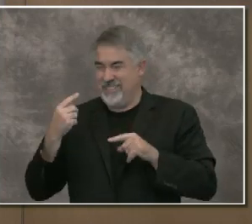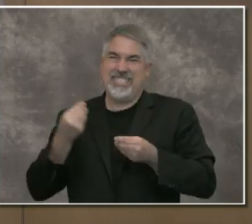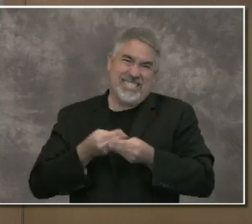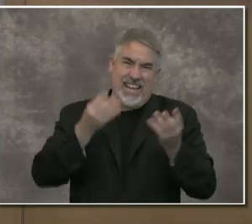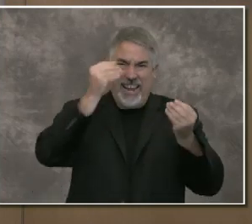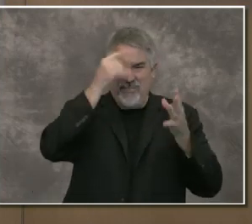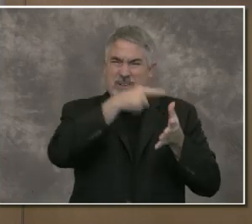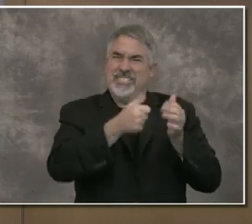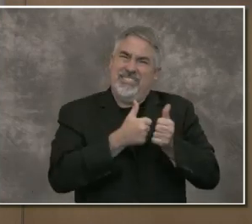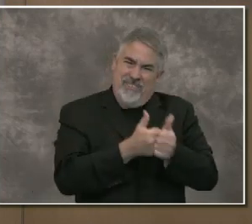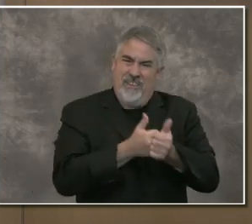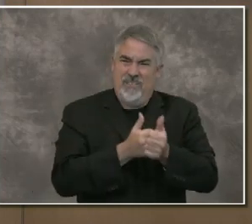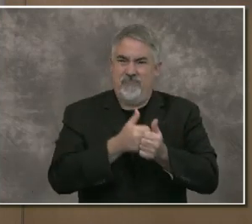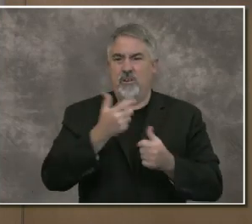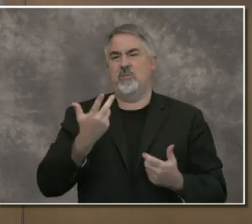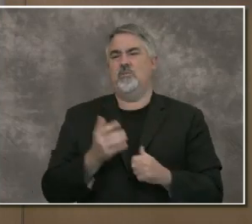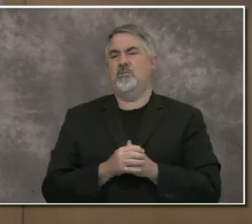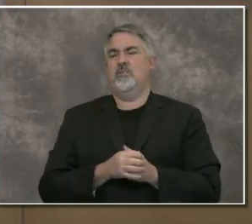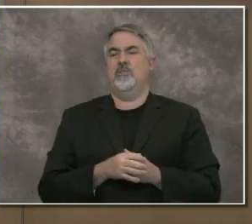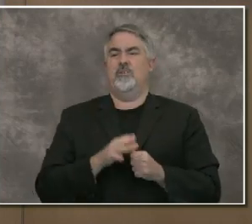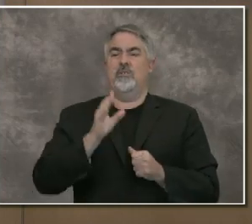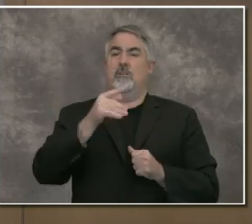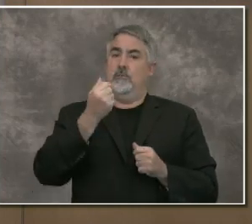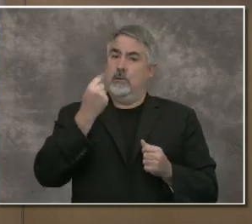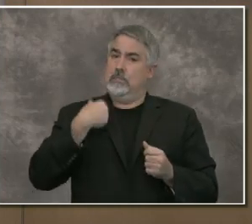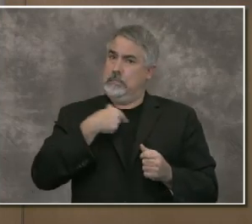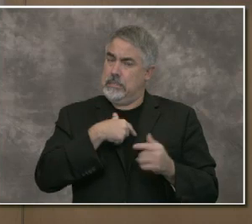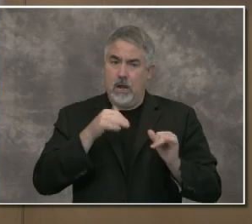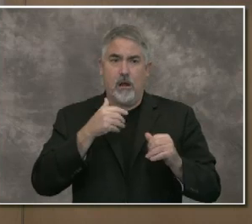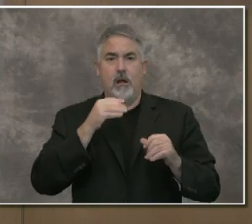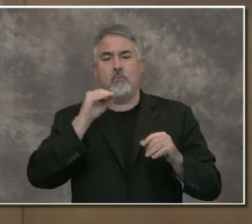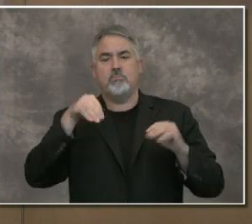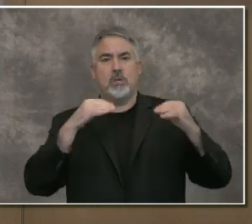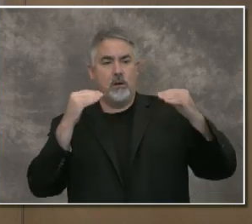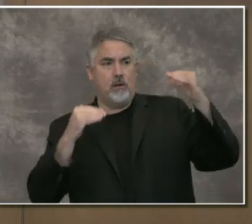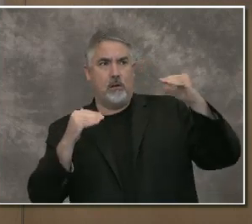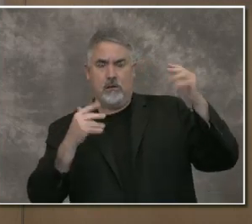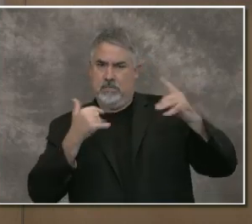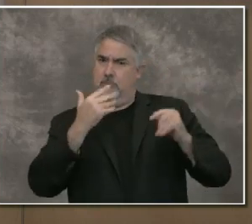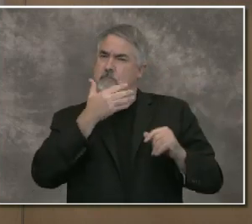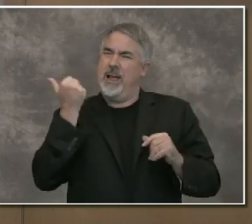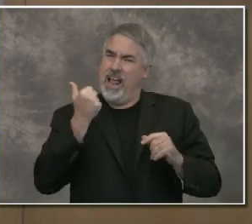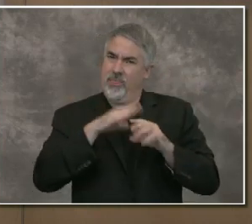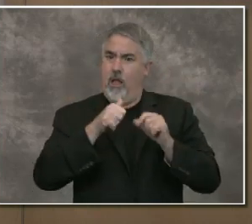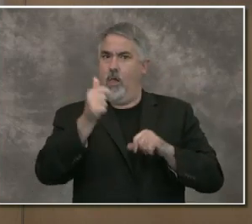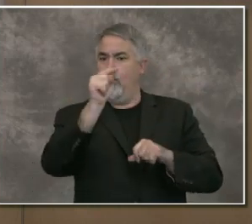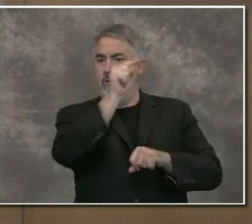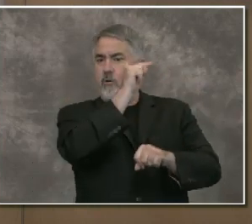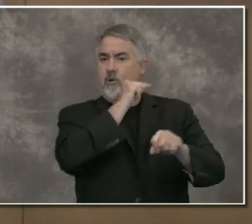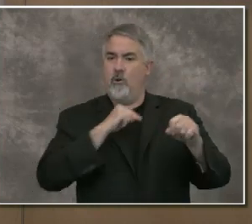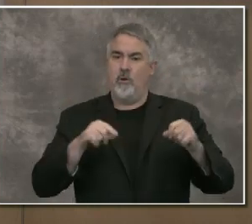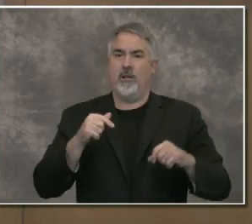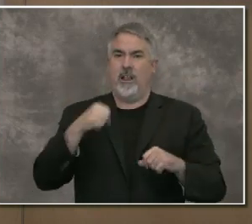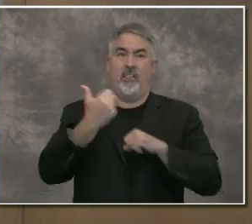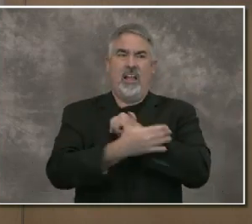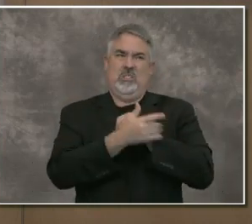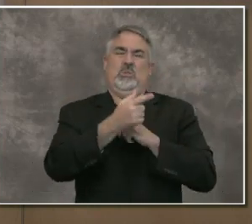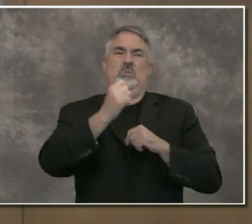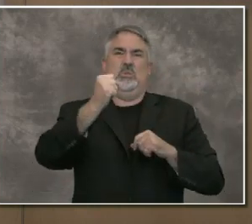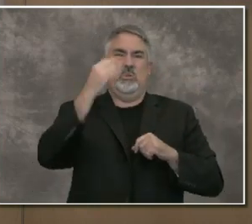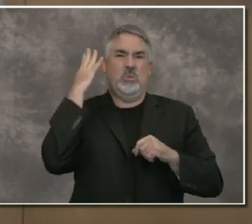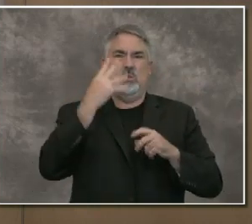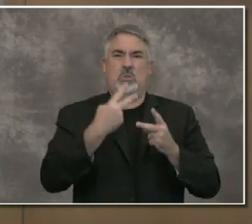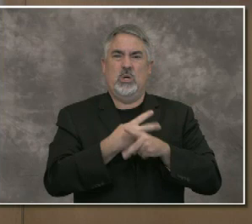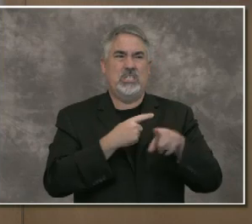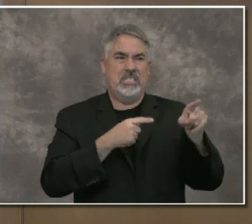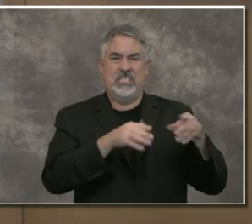much better than many other areas and many other parts of the country and certainly the world. And that is because of the number of San